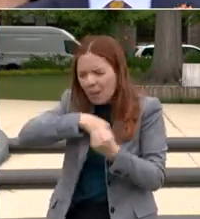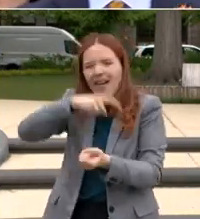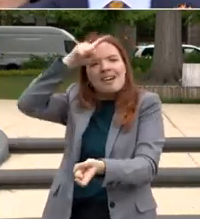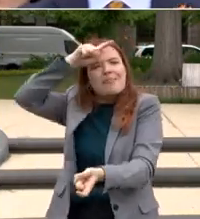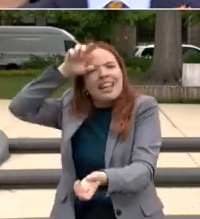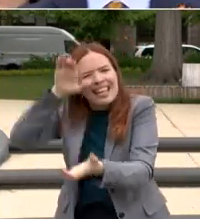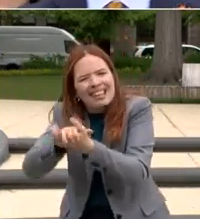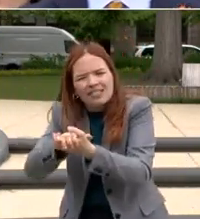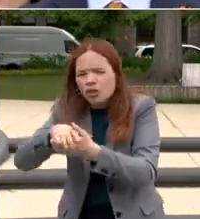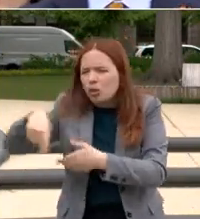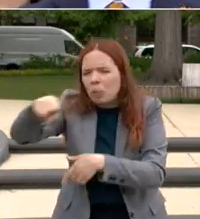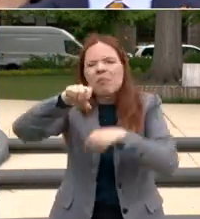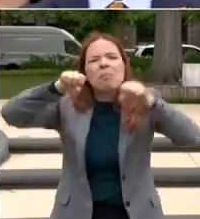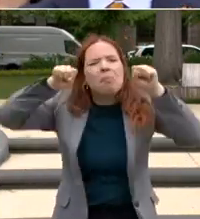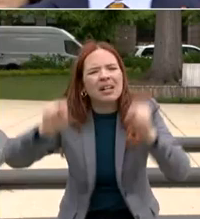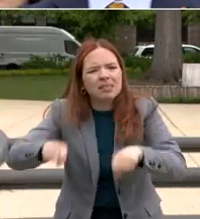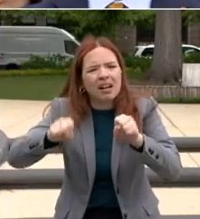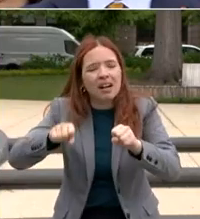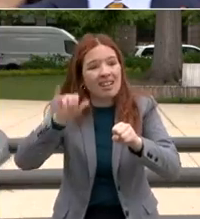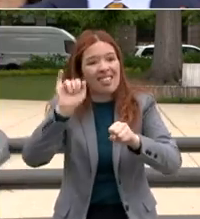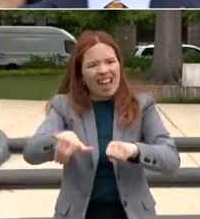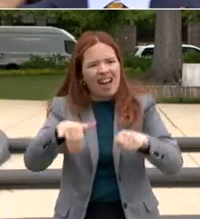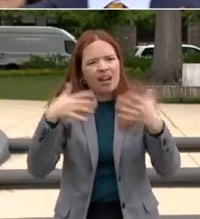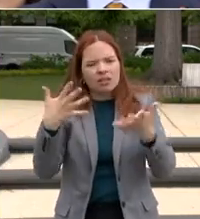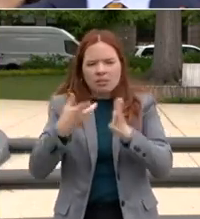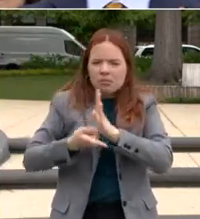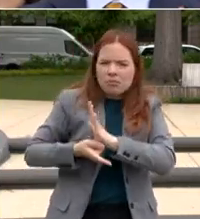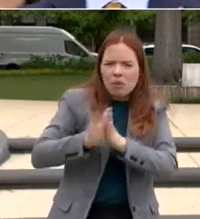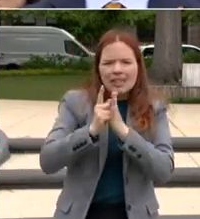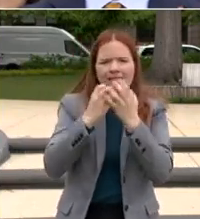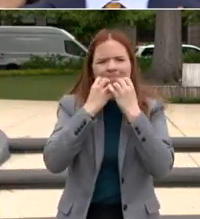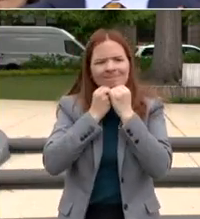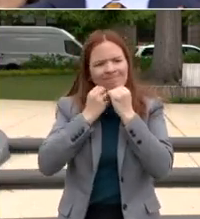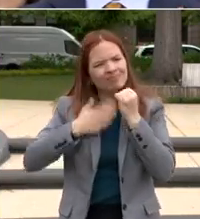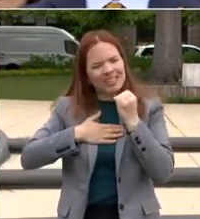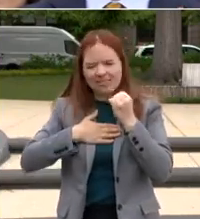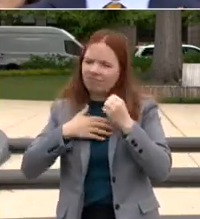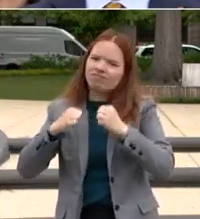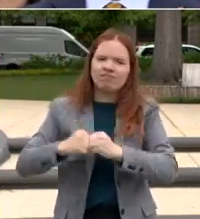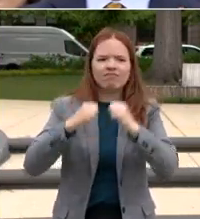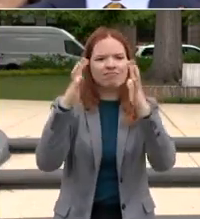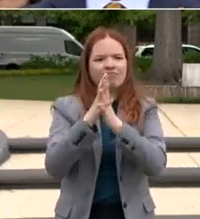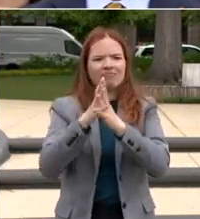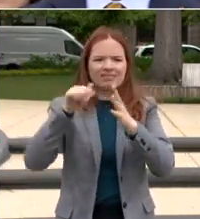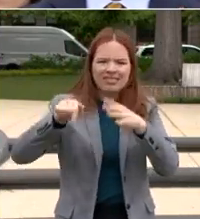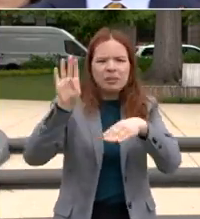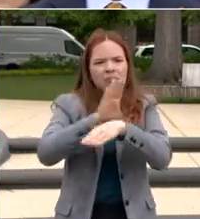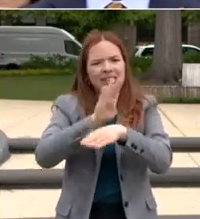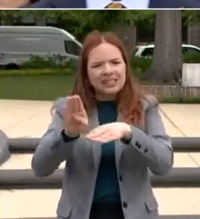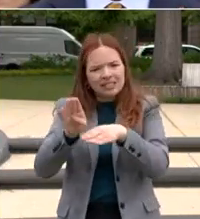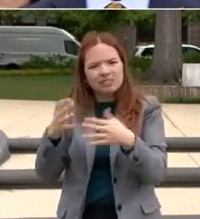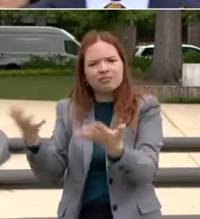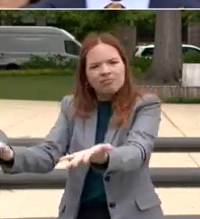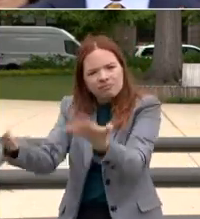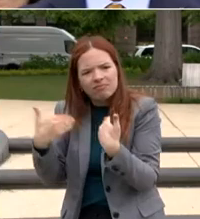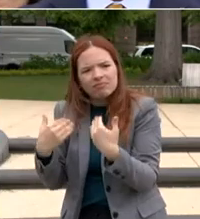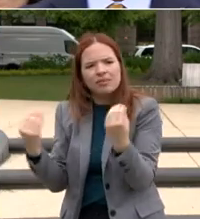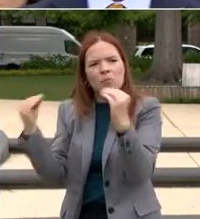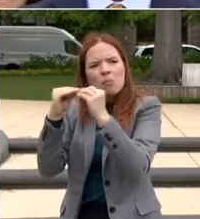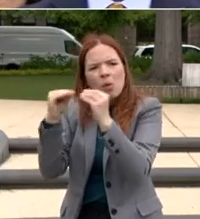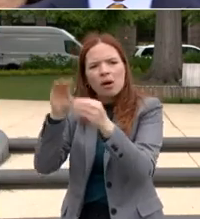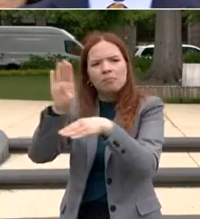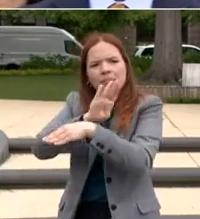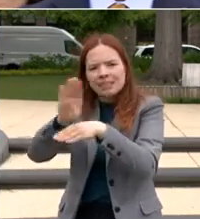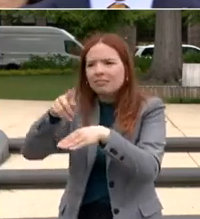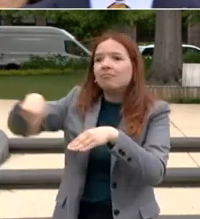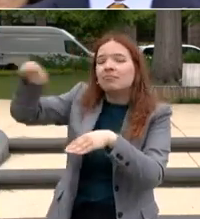I decided to open my bakery in downtown DC to be close to the B in Black Lives Matter, because of